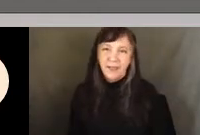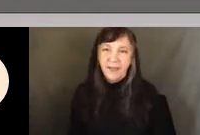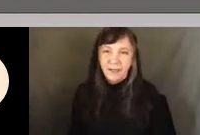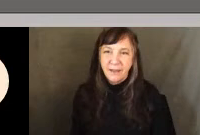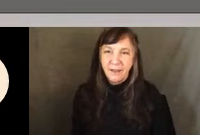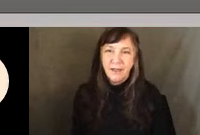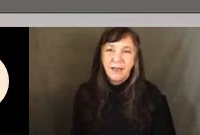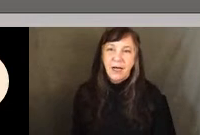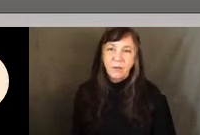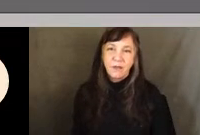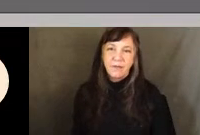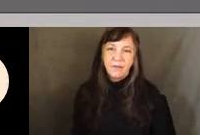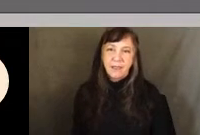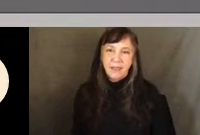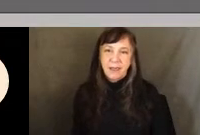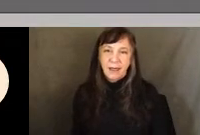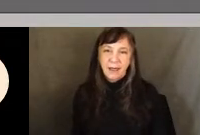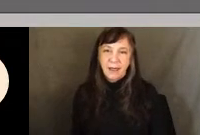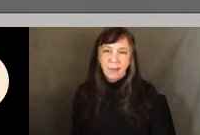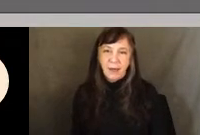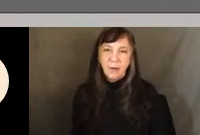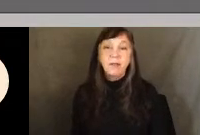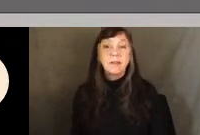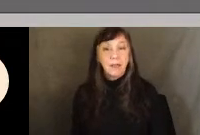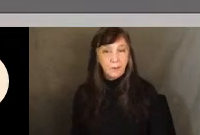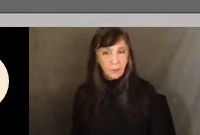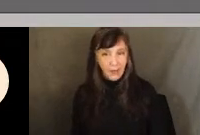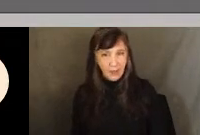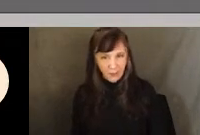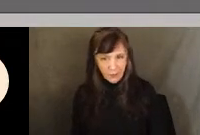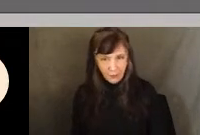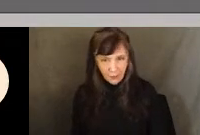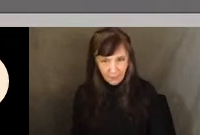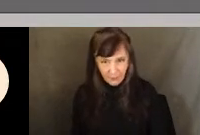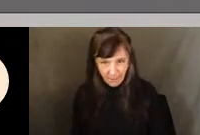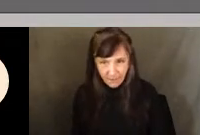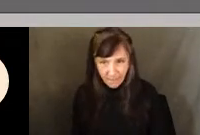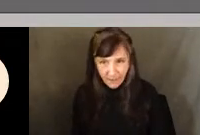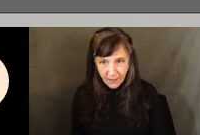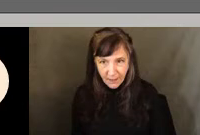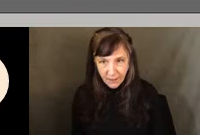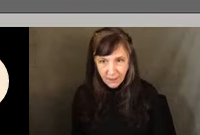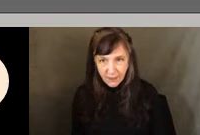Harvey here again. Mhm. I would love to say that I was stopped by an officer